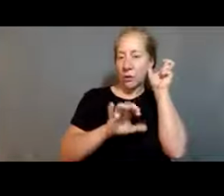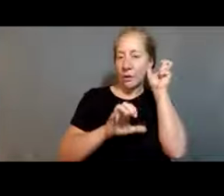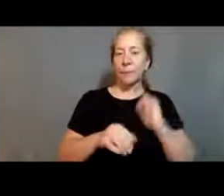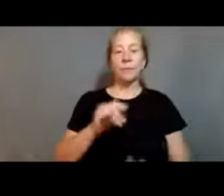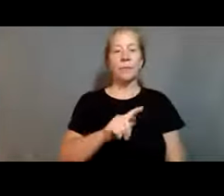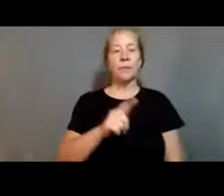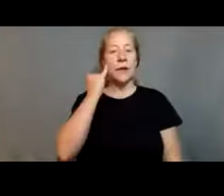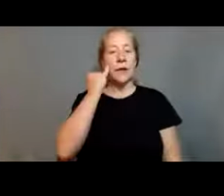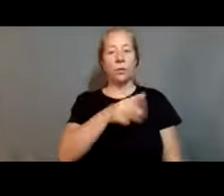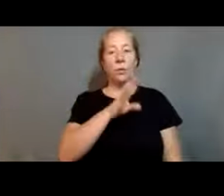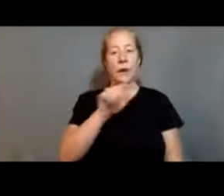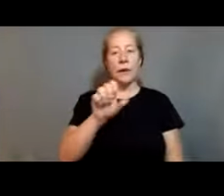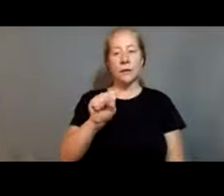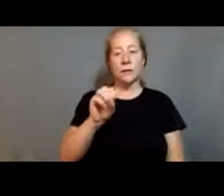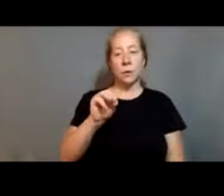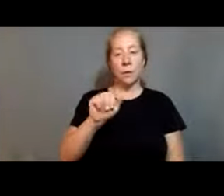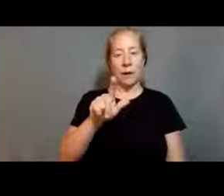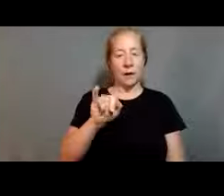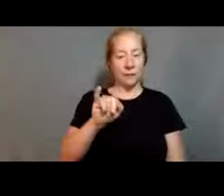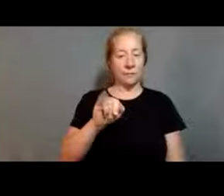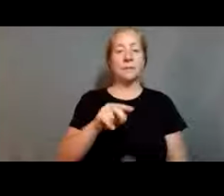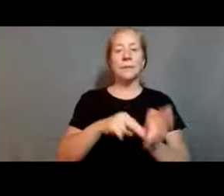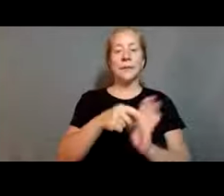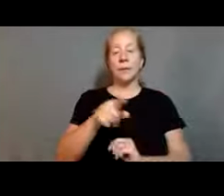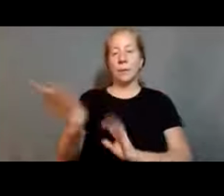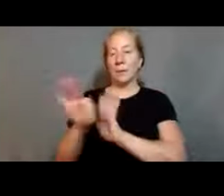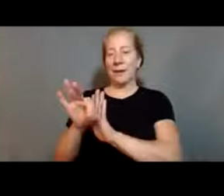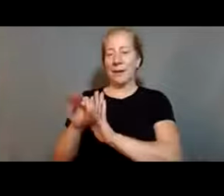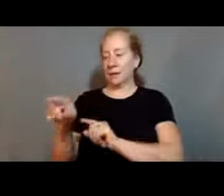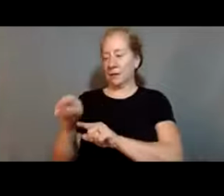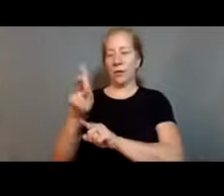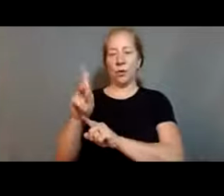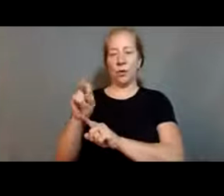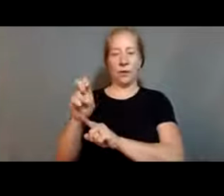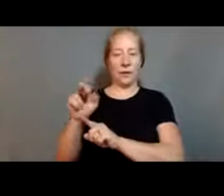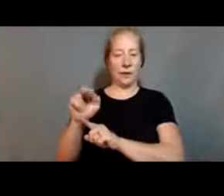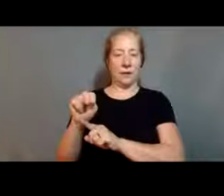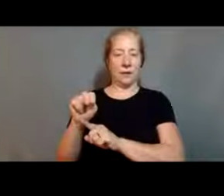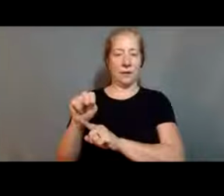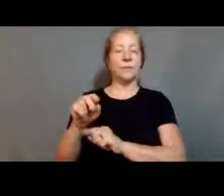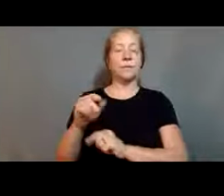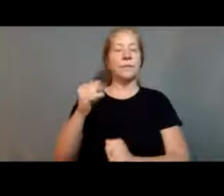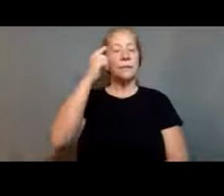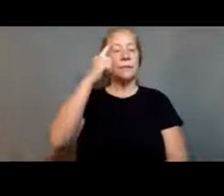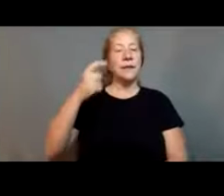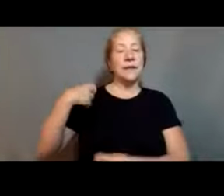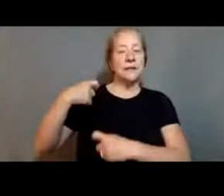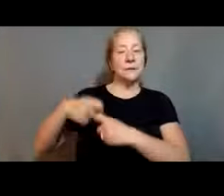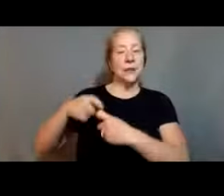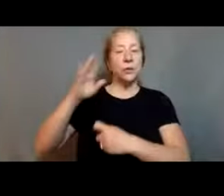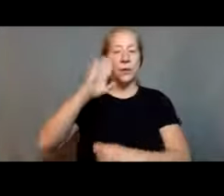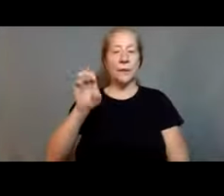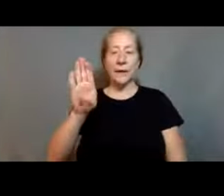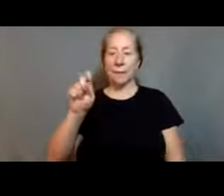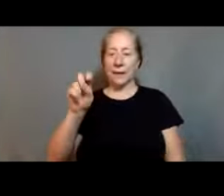Somali, select Korean, and you will hear Somali. For Spanish, we have Betsy with